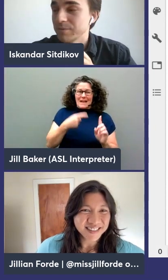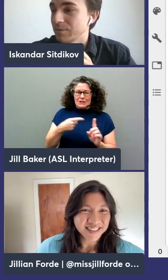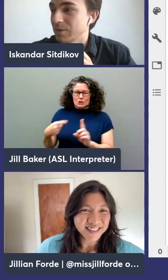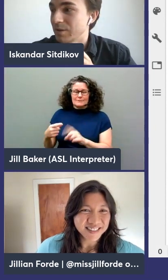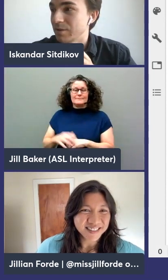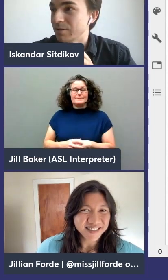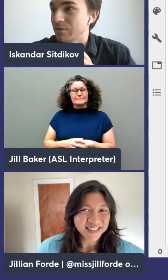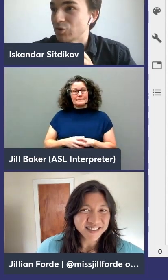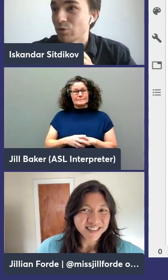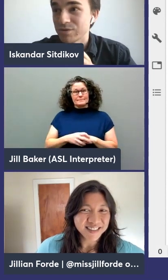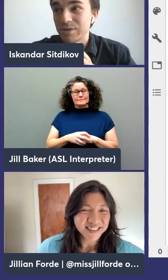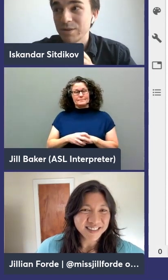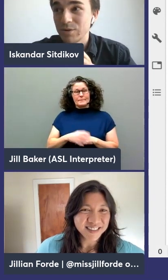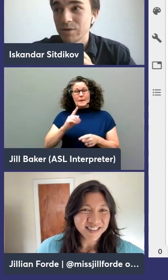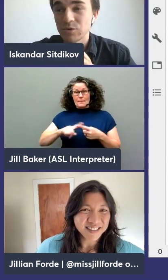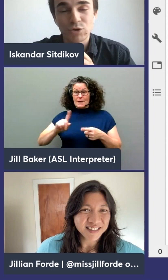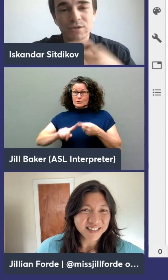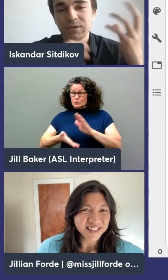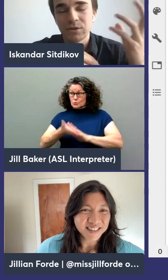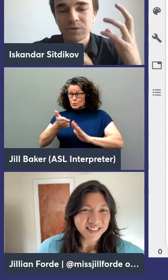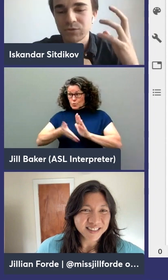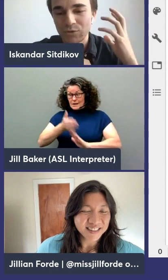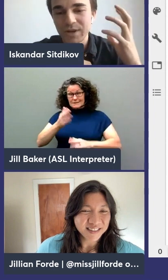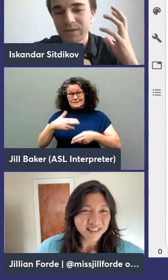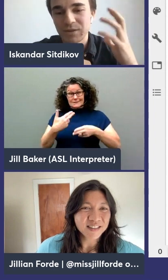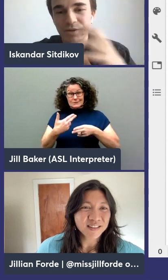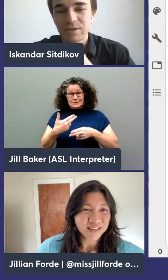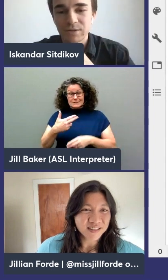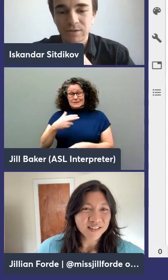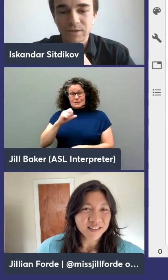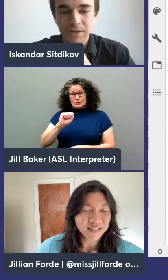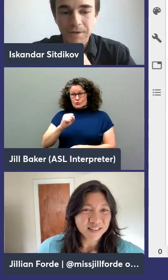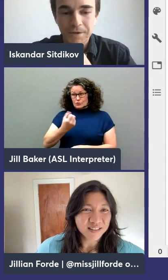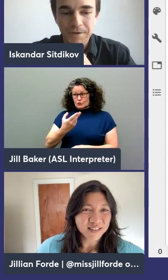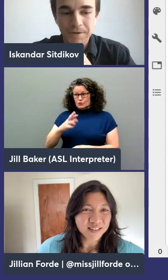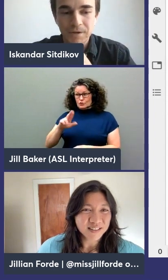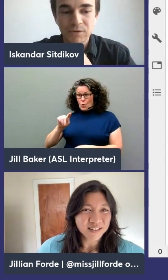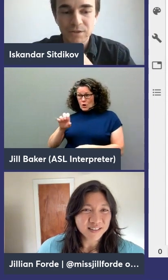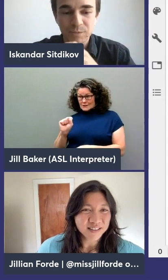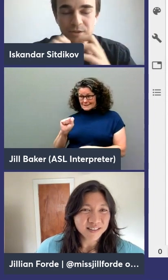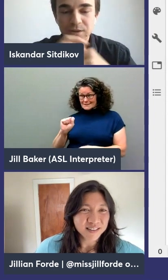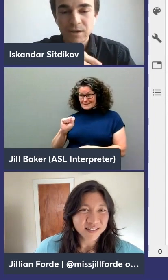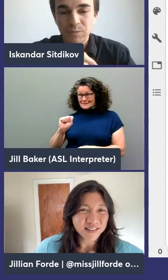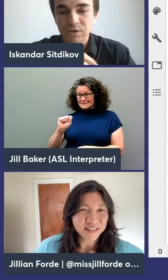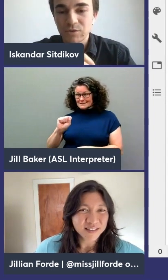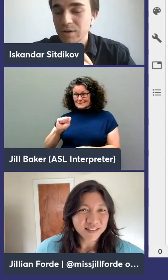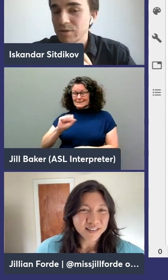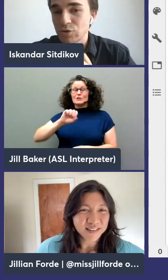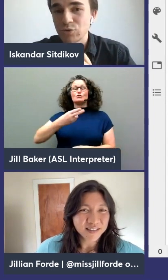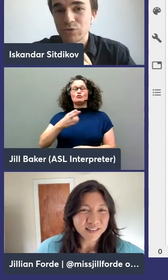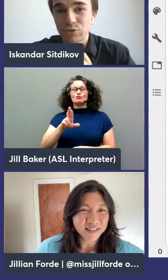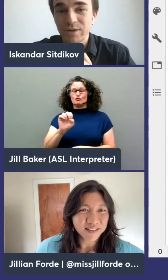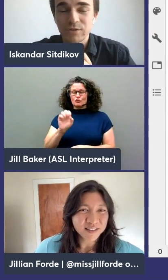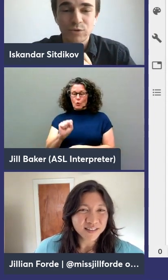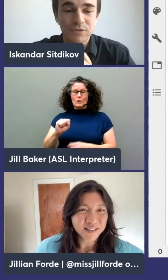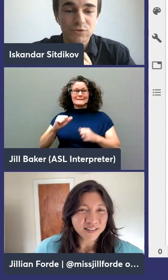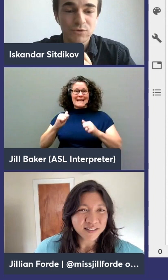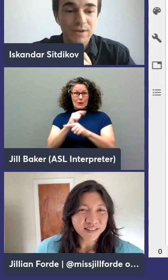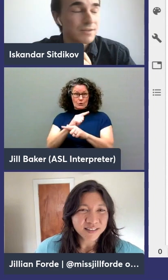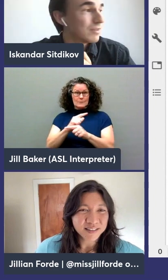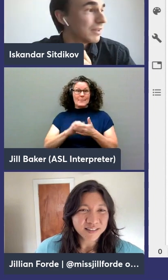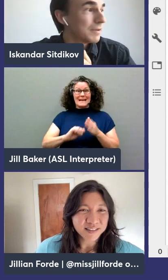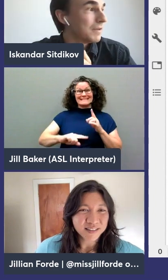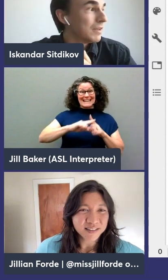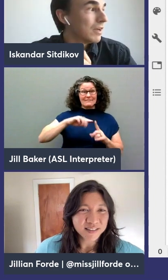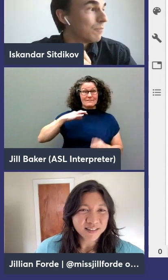to run Shor's algorithm is a great theoretical advancement. But in reality, to run it, you have